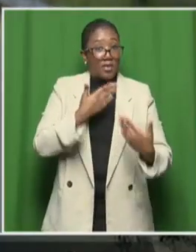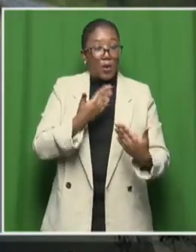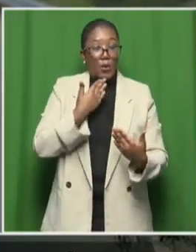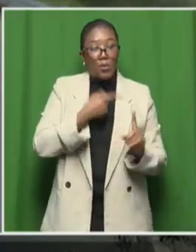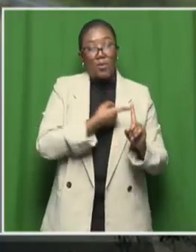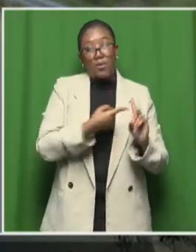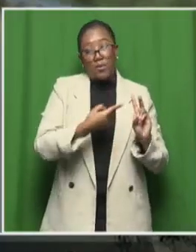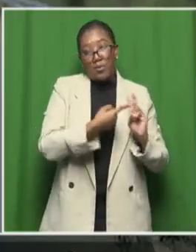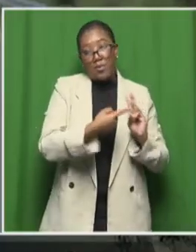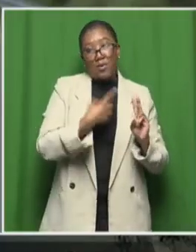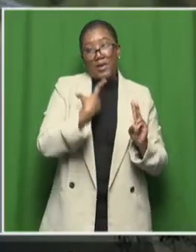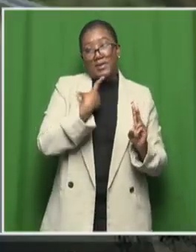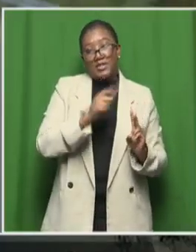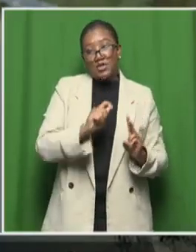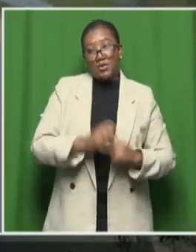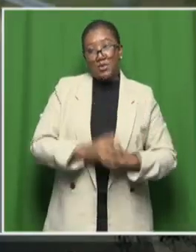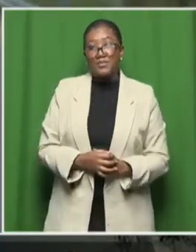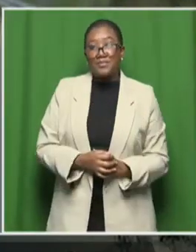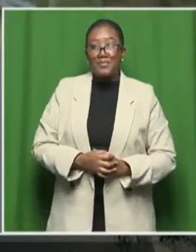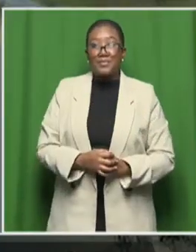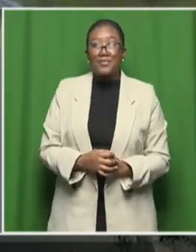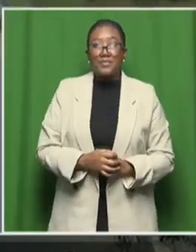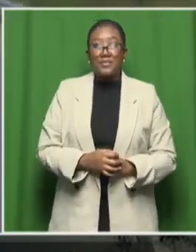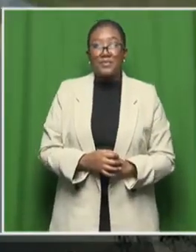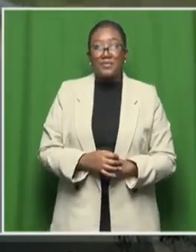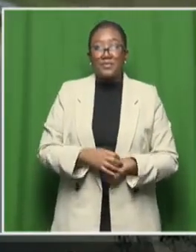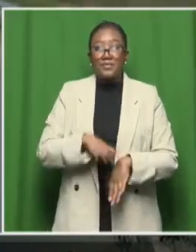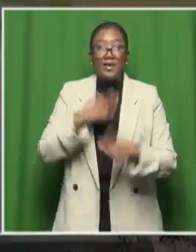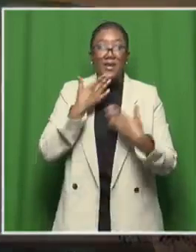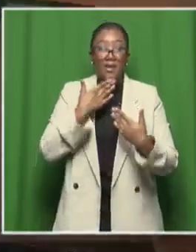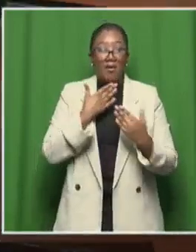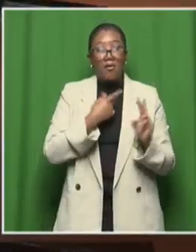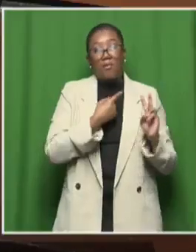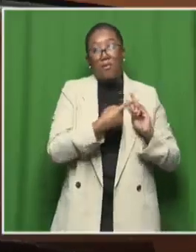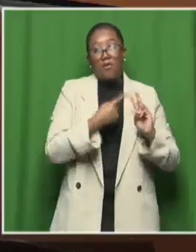today. All right, Mzwandile Mbeje and